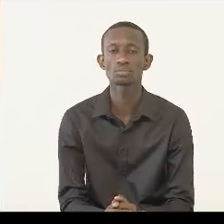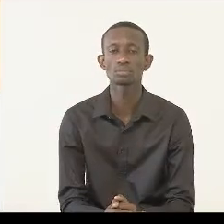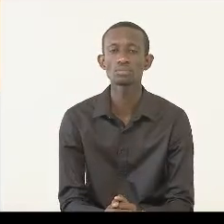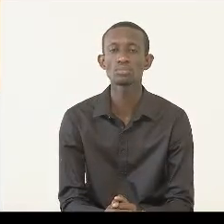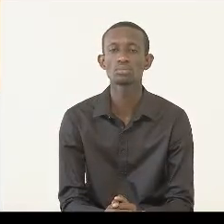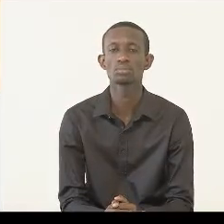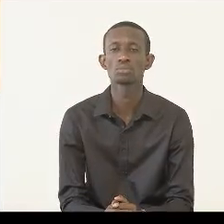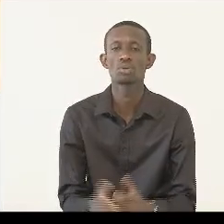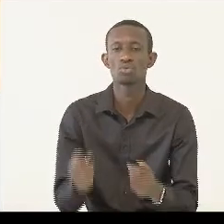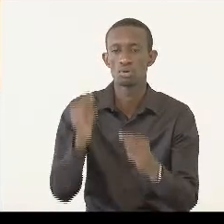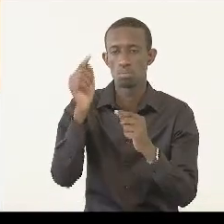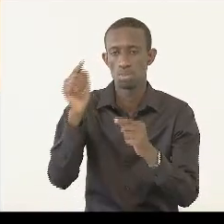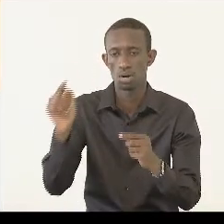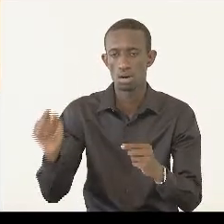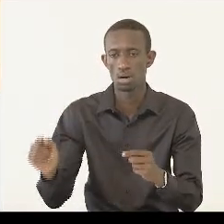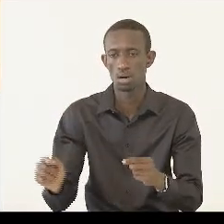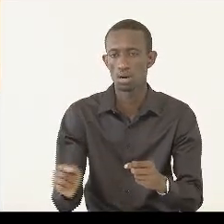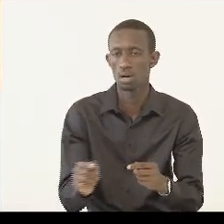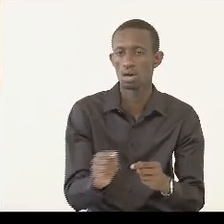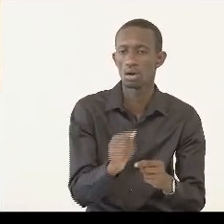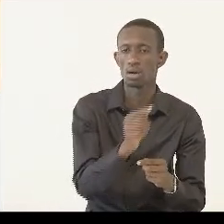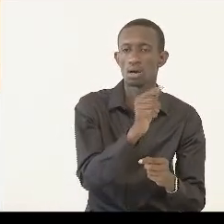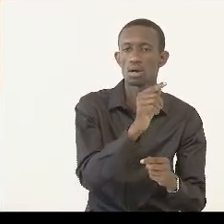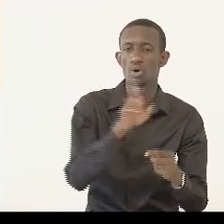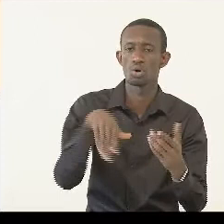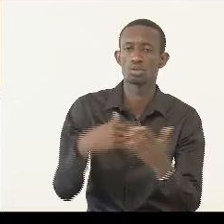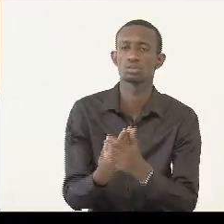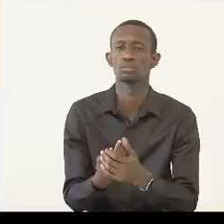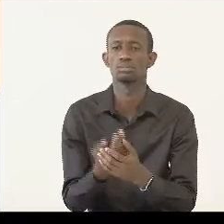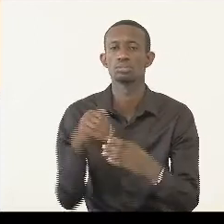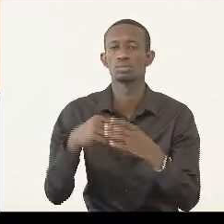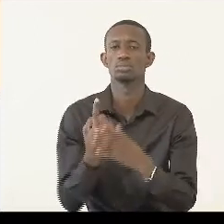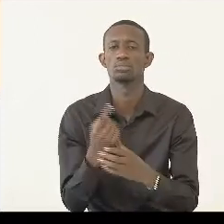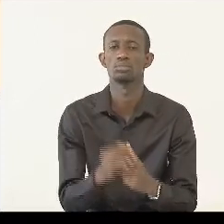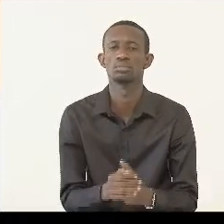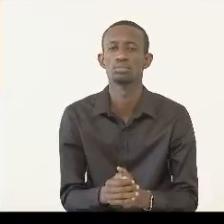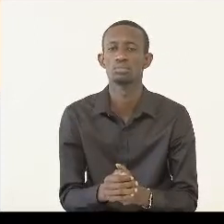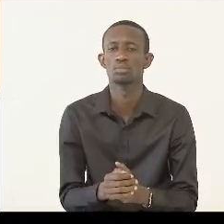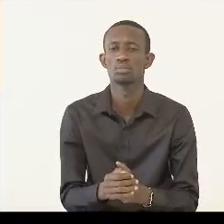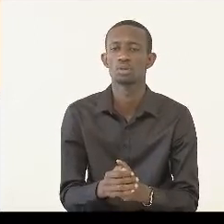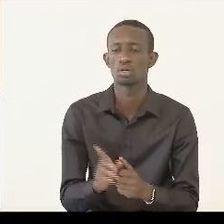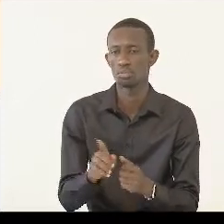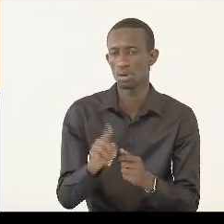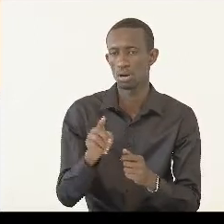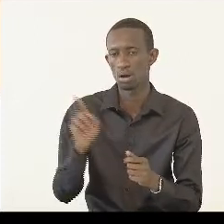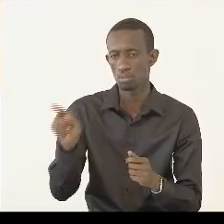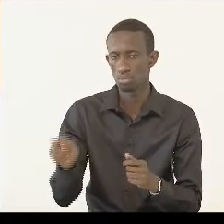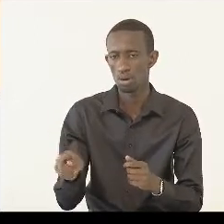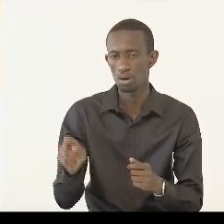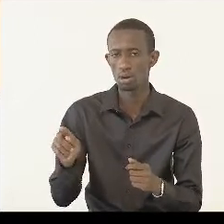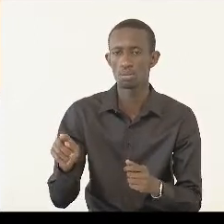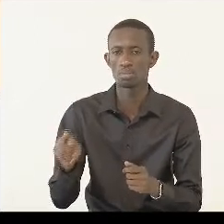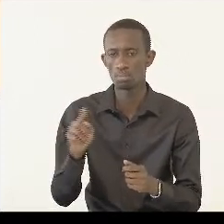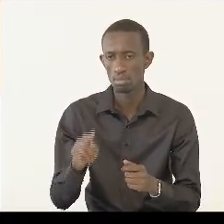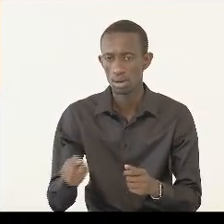And then you have these fragments being put in this way and then that way. The primers to start